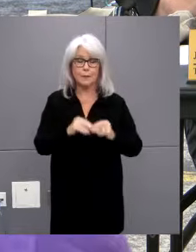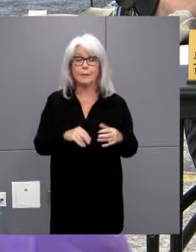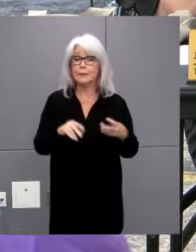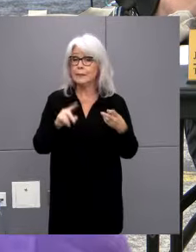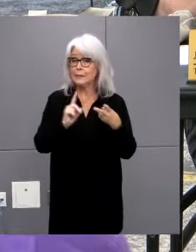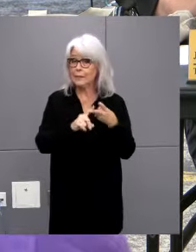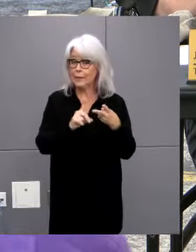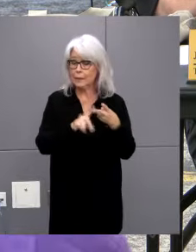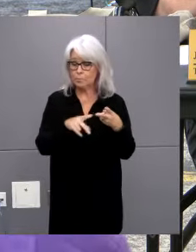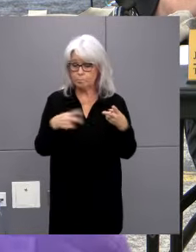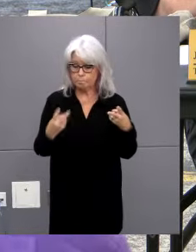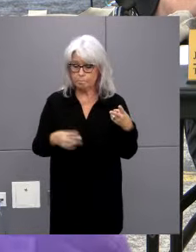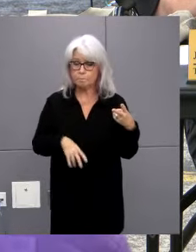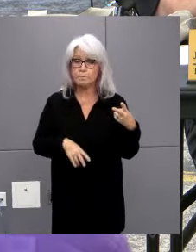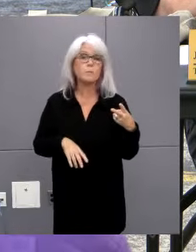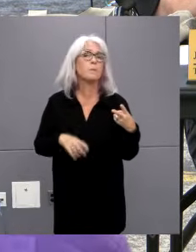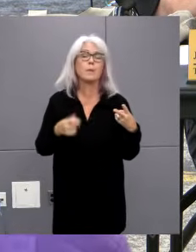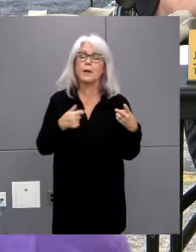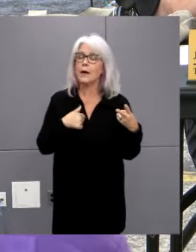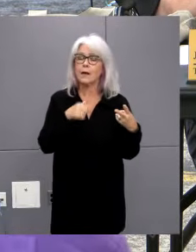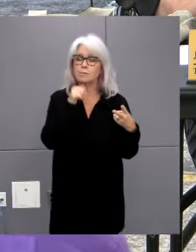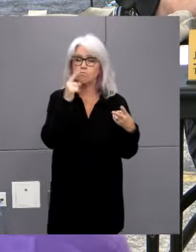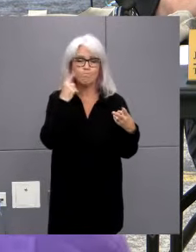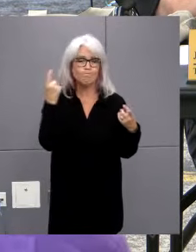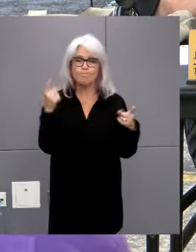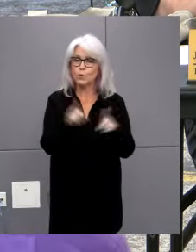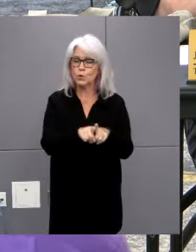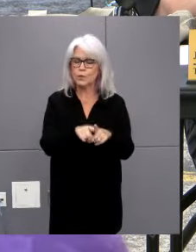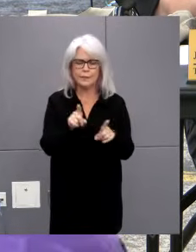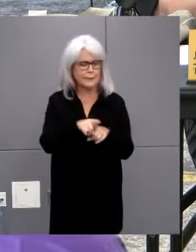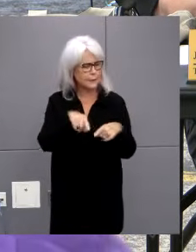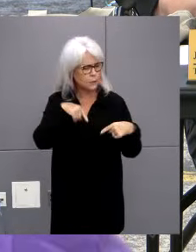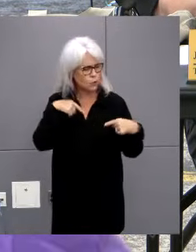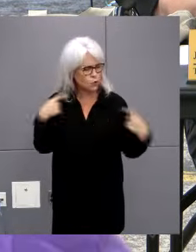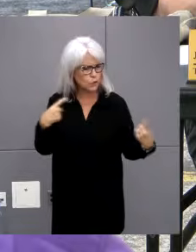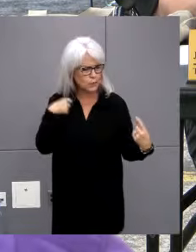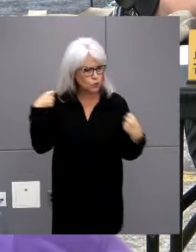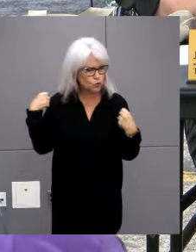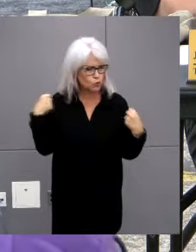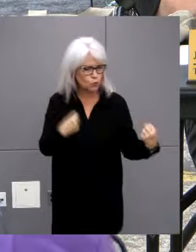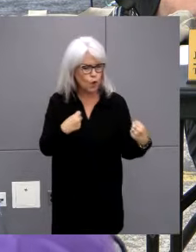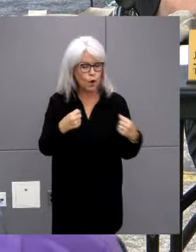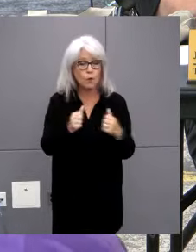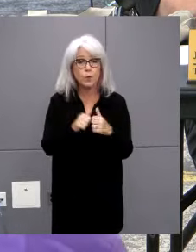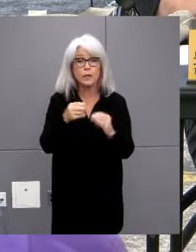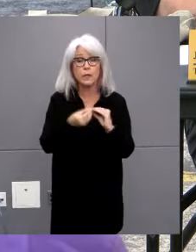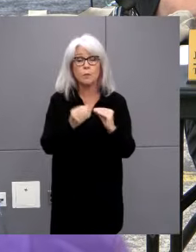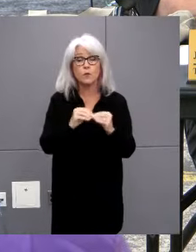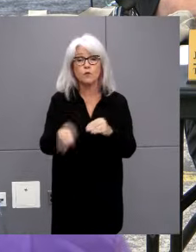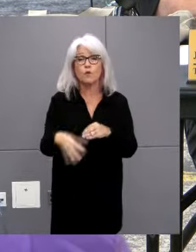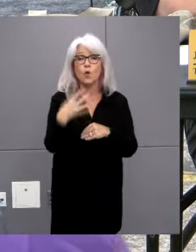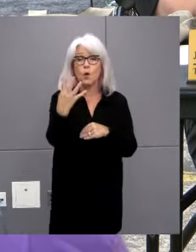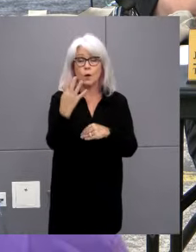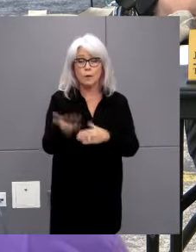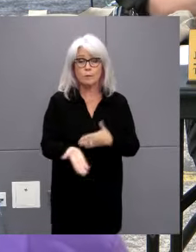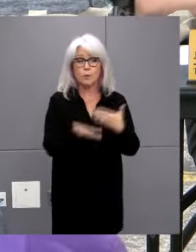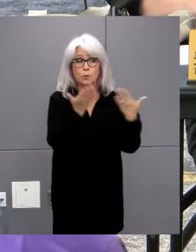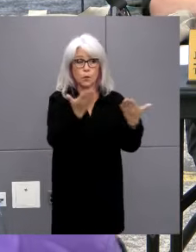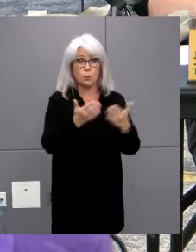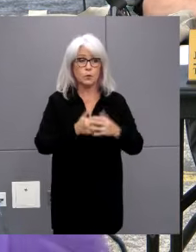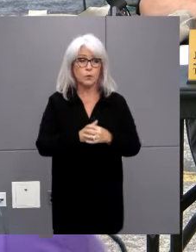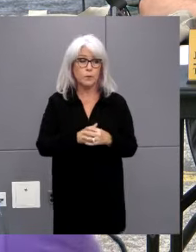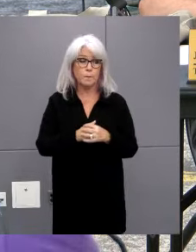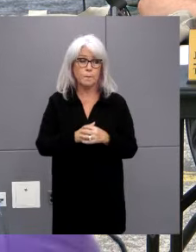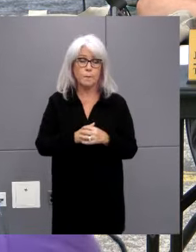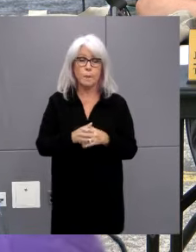second thing is, I disagree strongly with number 4 that's being proposed. Okay,